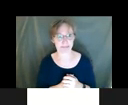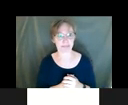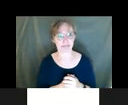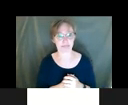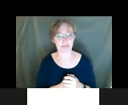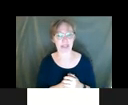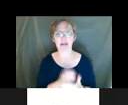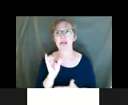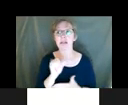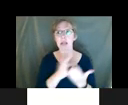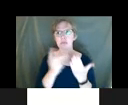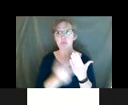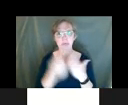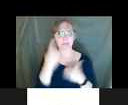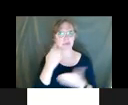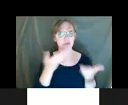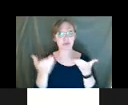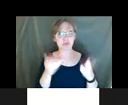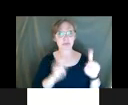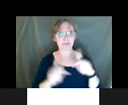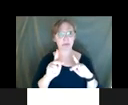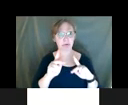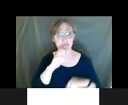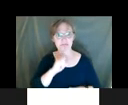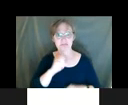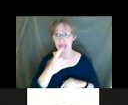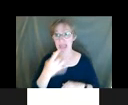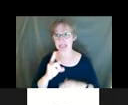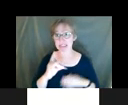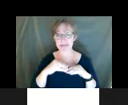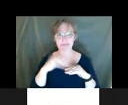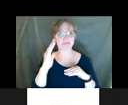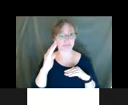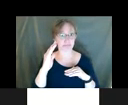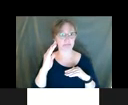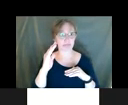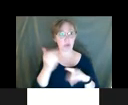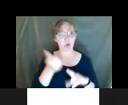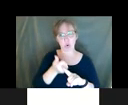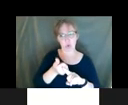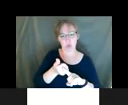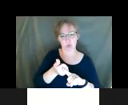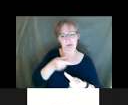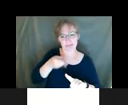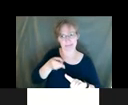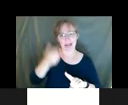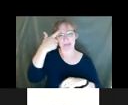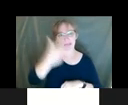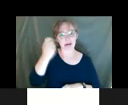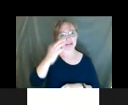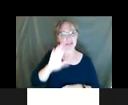for adults ages 18 and older who, because of mental or physical